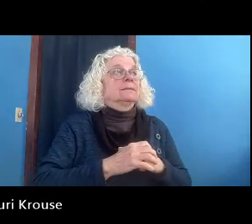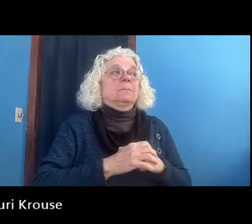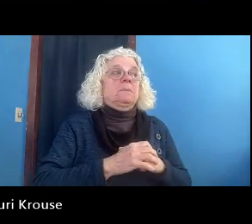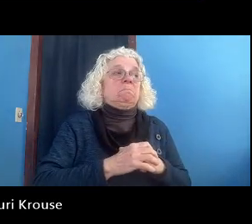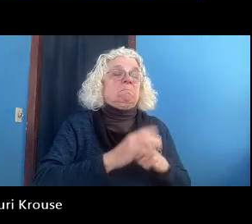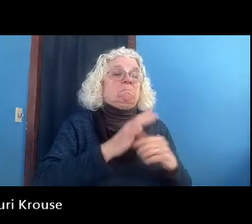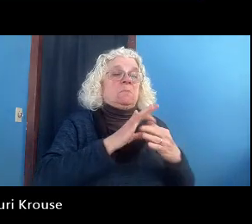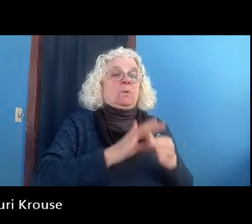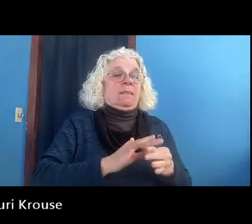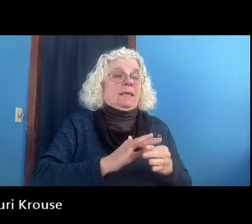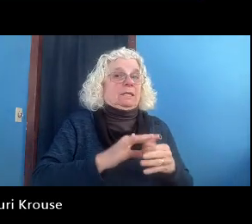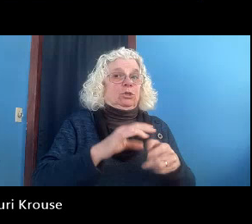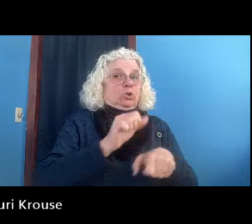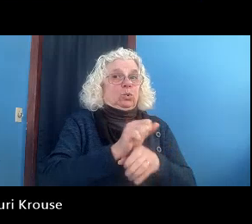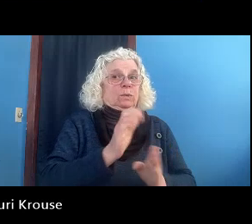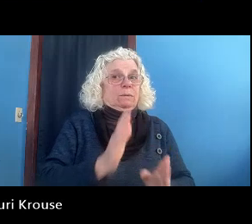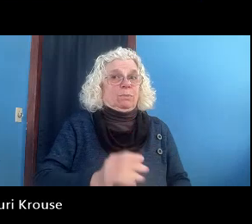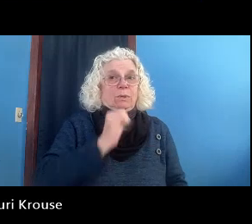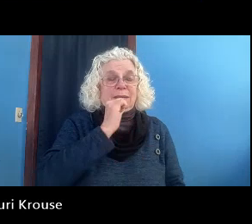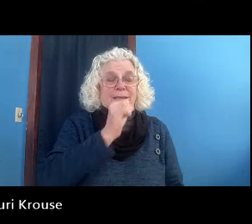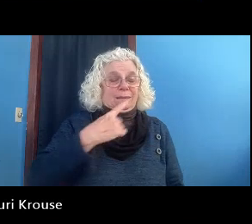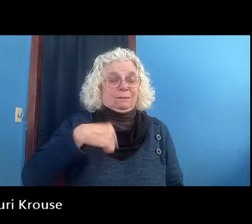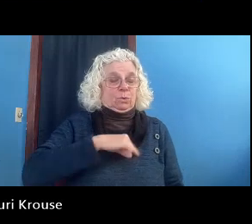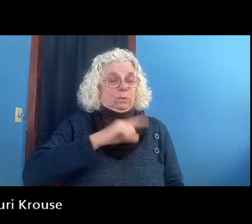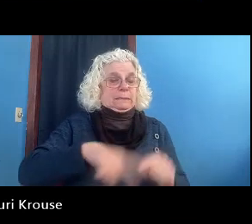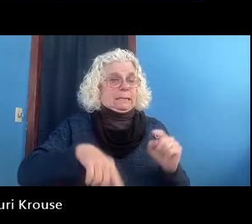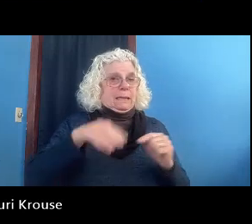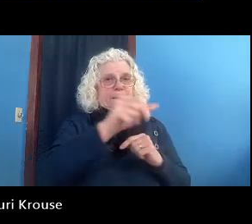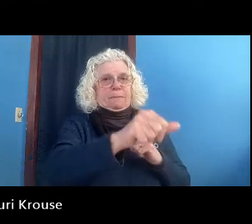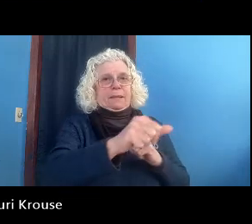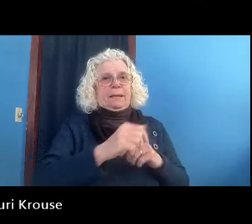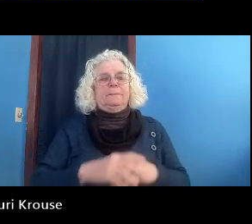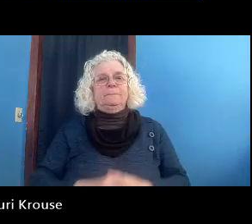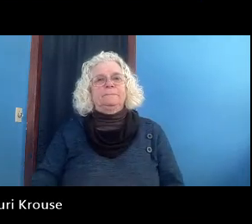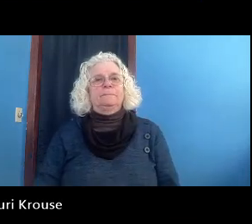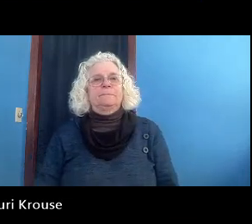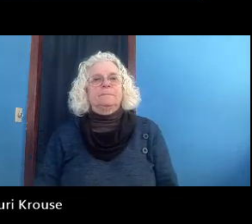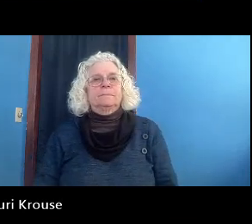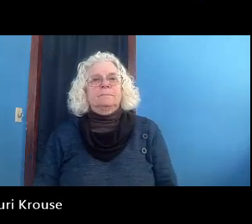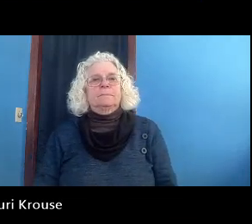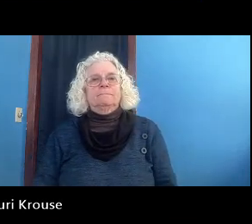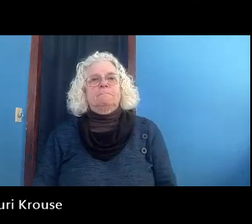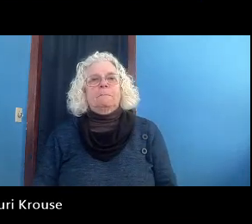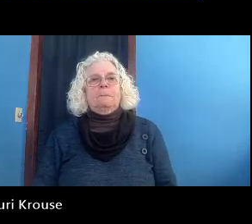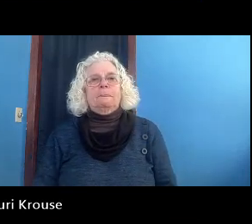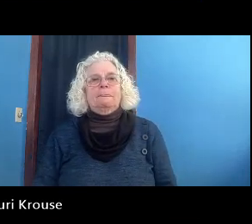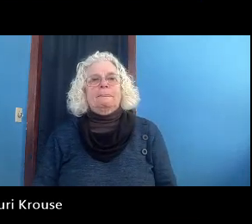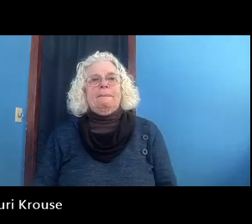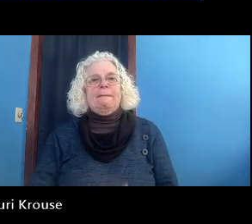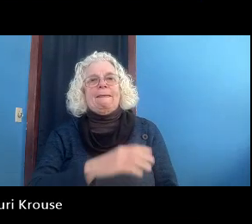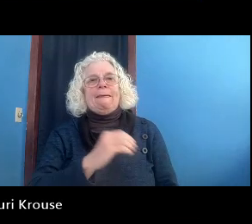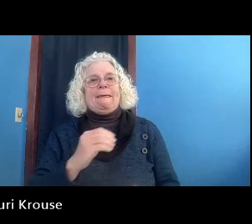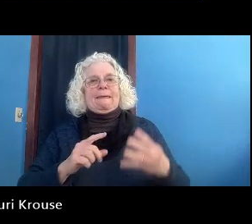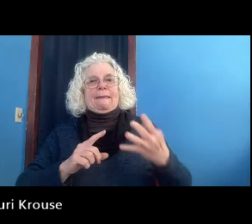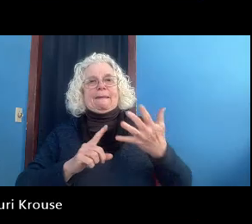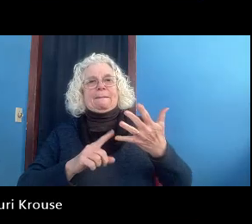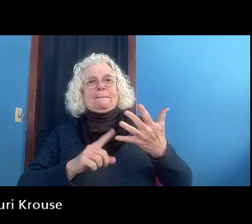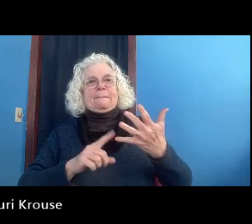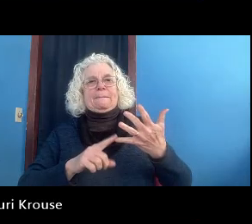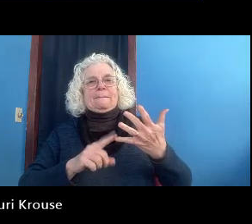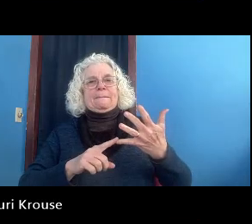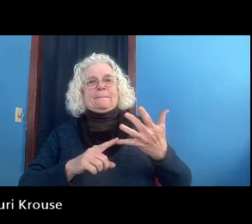unfortunately, that's not something that we could reimburse because of that, right? And finally, this last one here, missing or insufficient